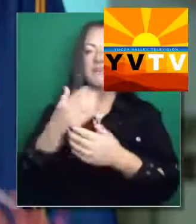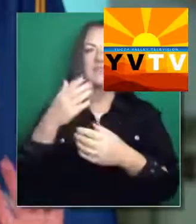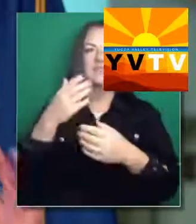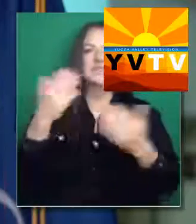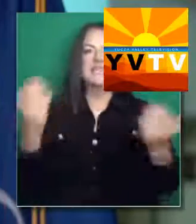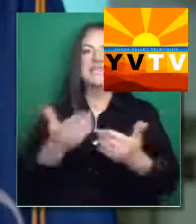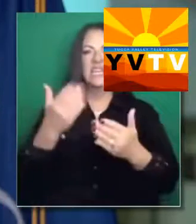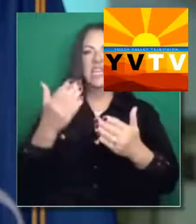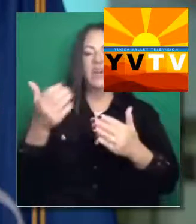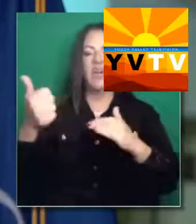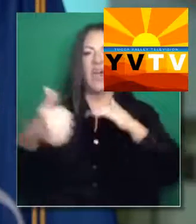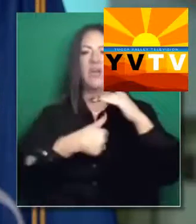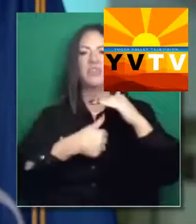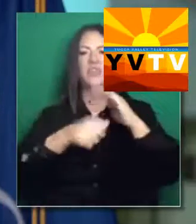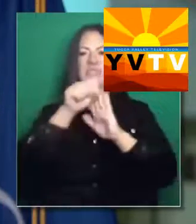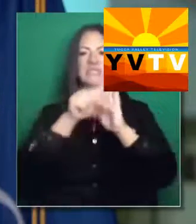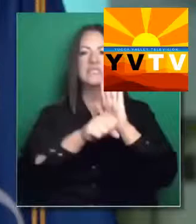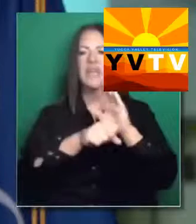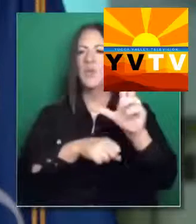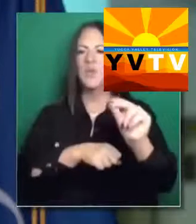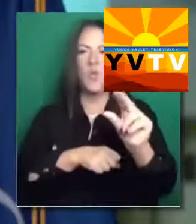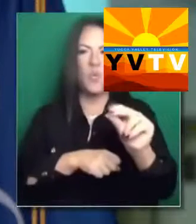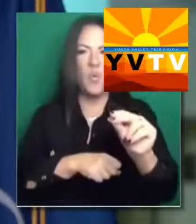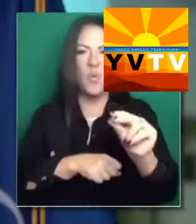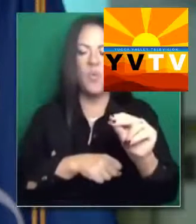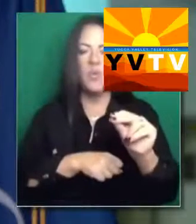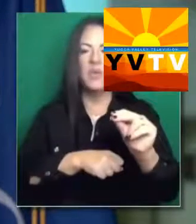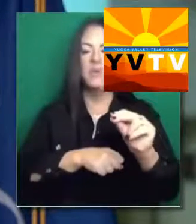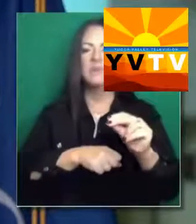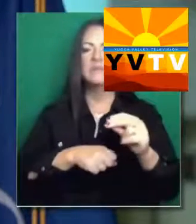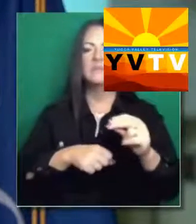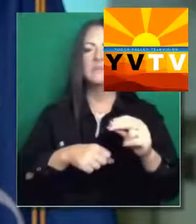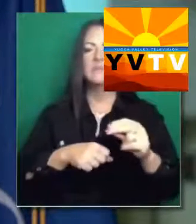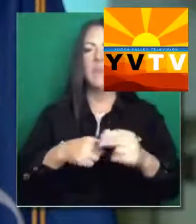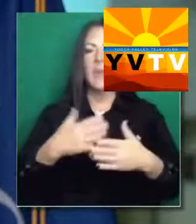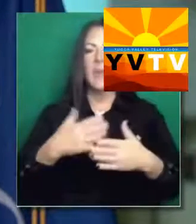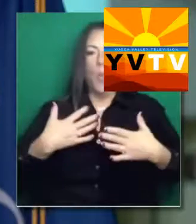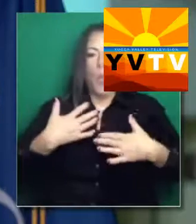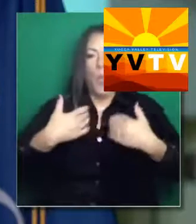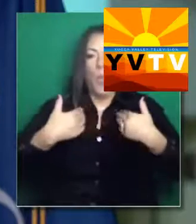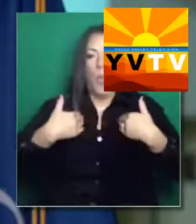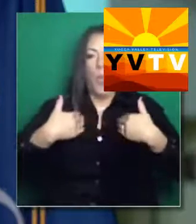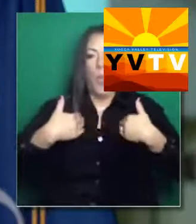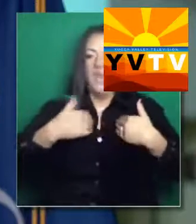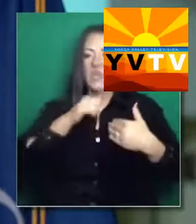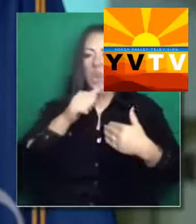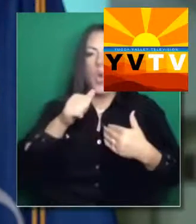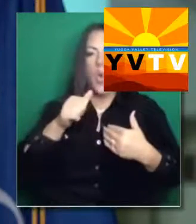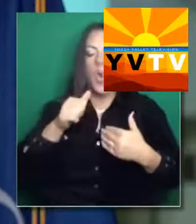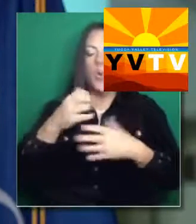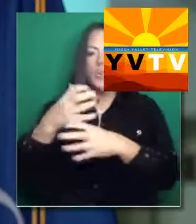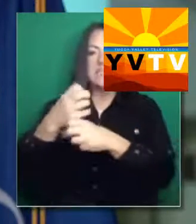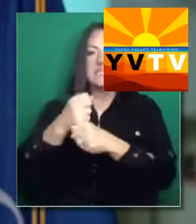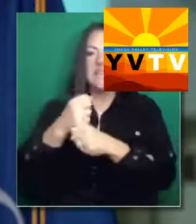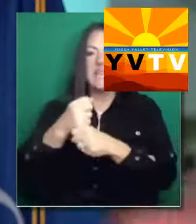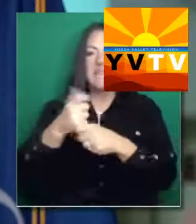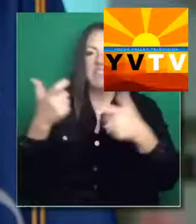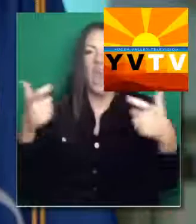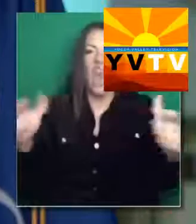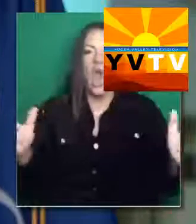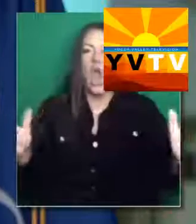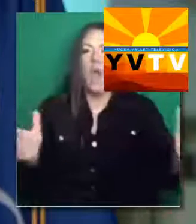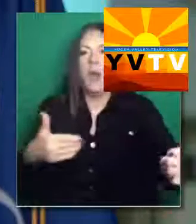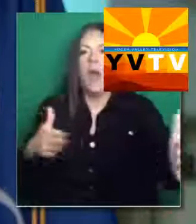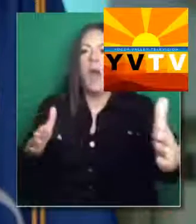this notion that, well, the states receive them. We don't receive large crates of vaccines, and then Dr.